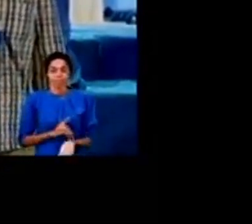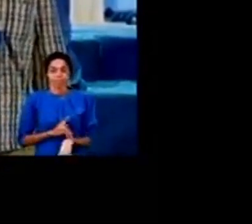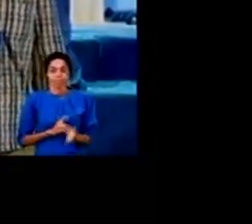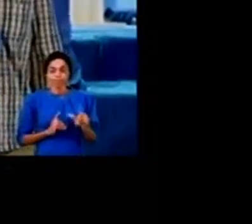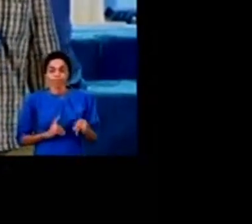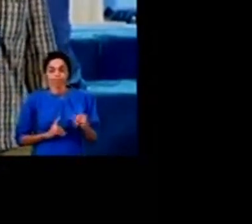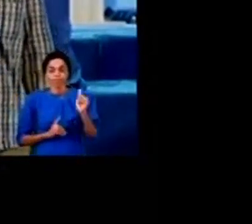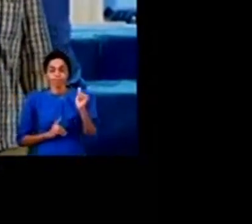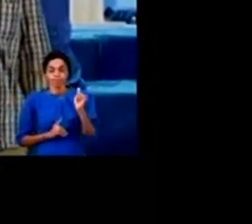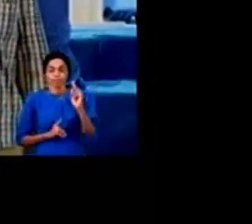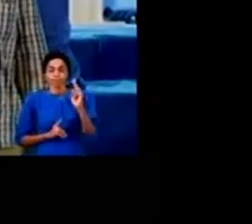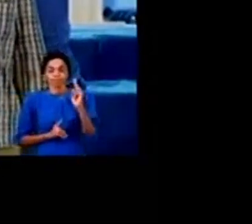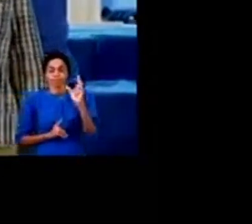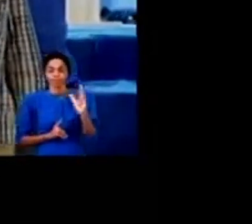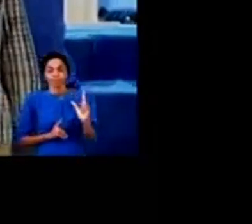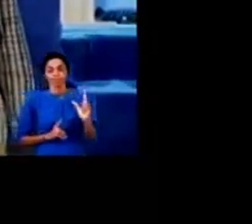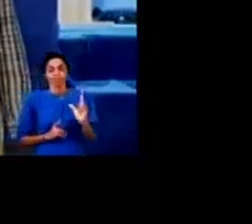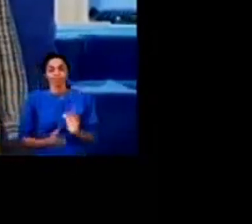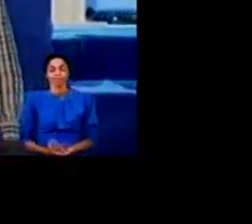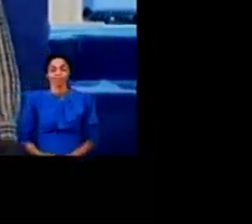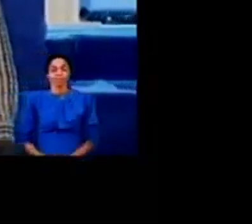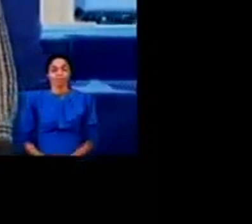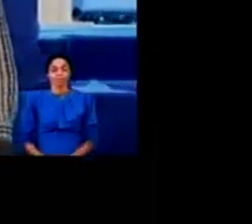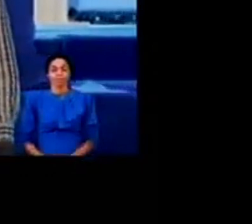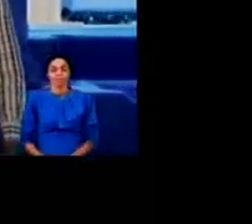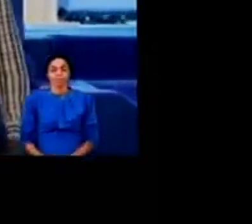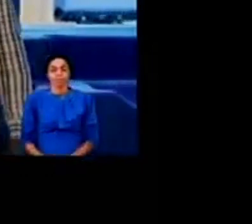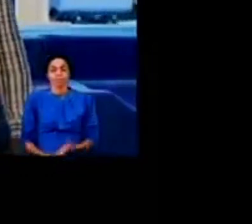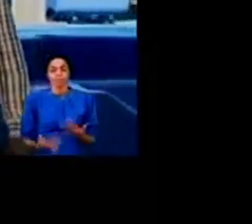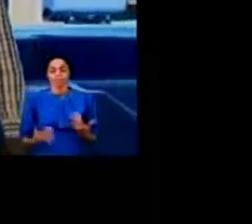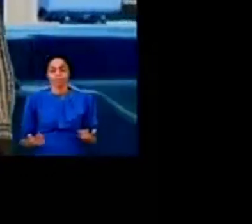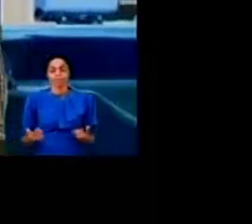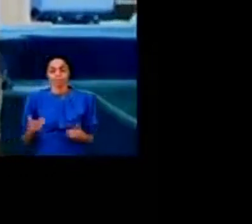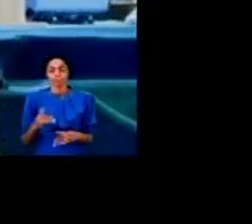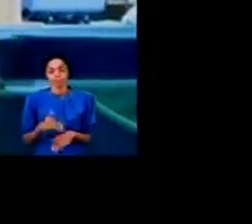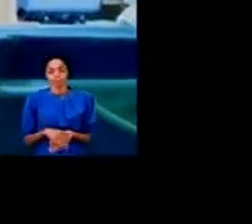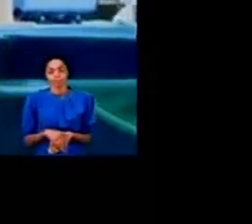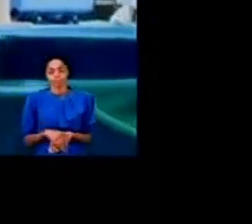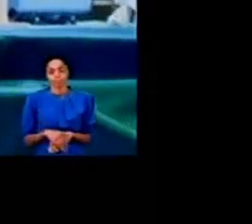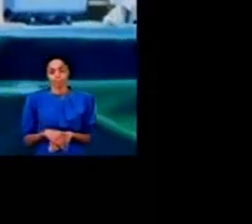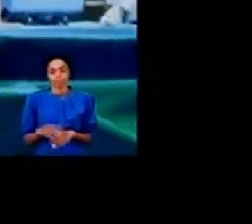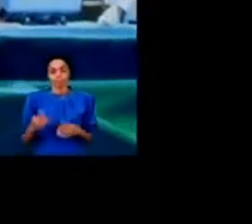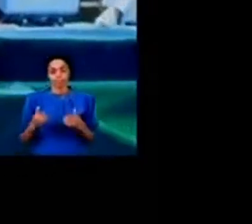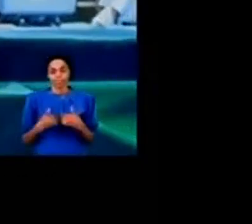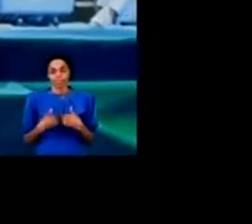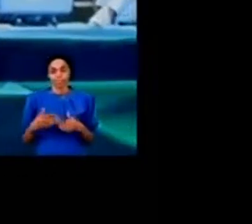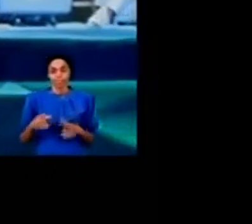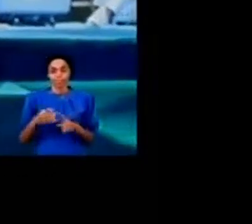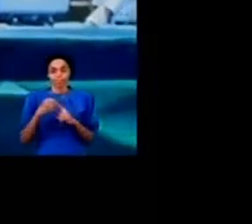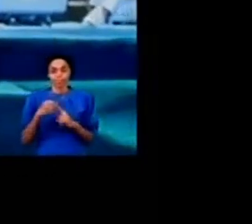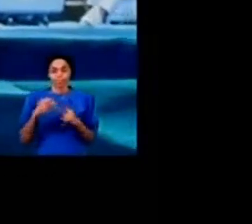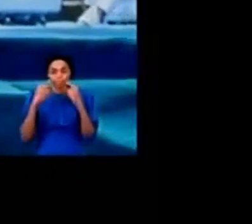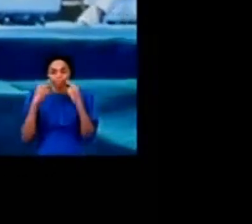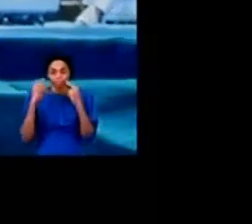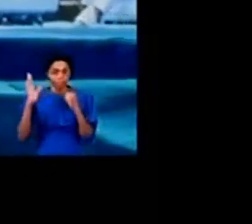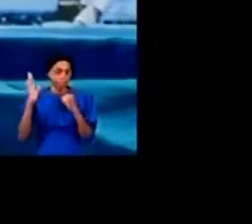brother here. Let's sit back as we listen to him. Praise the Lord. Praise the living Lord.